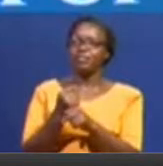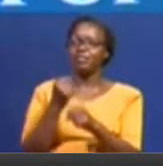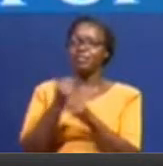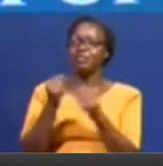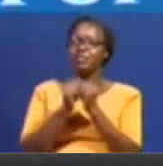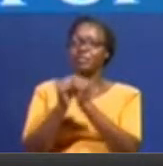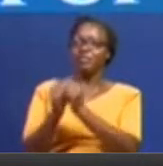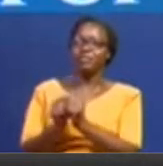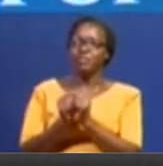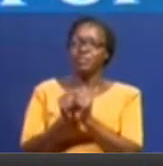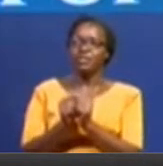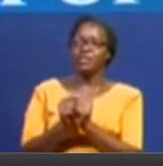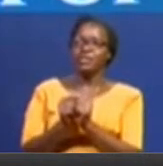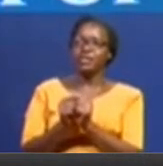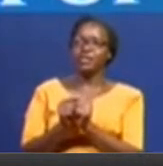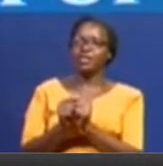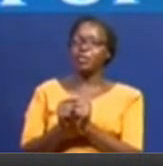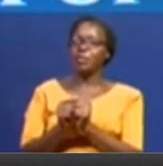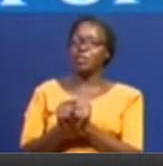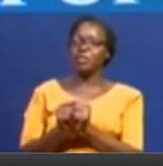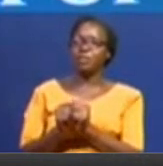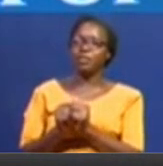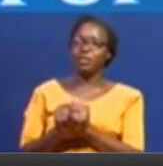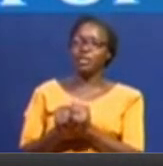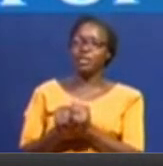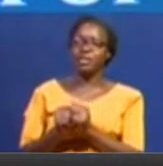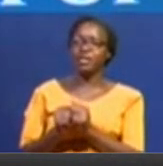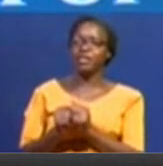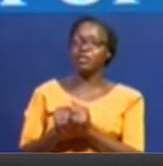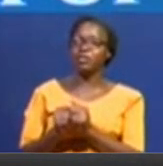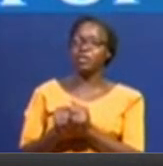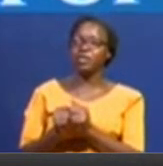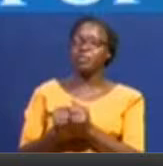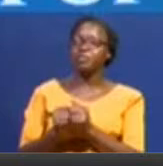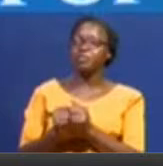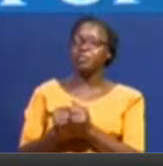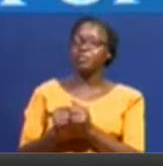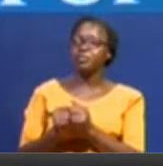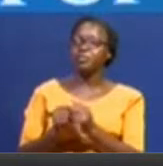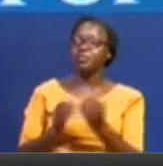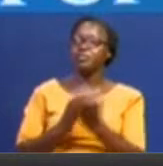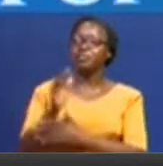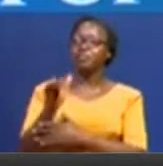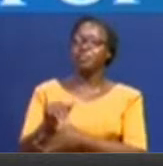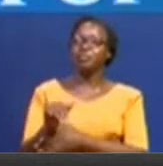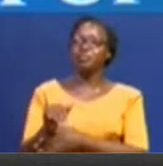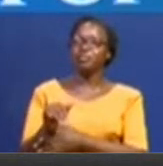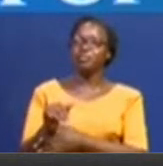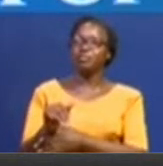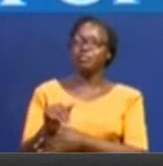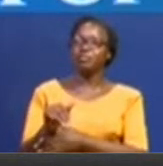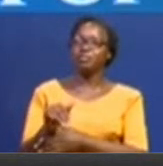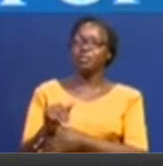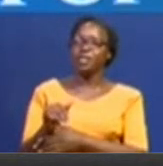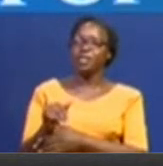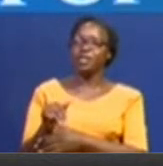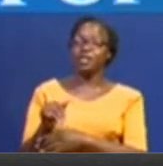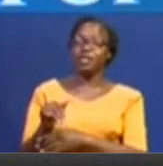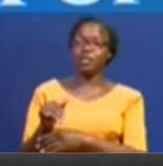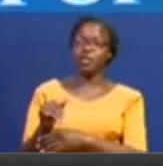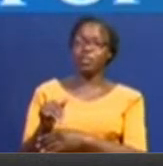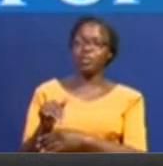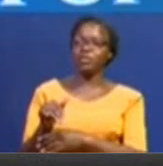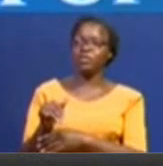with the other commissioners and the secretariat to ensure that there is a